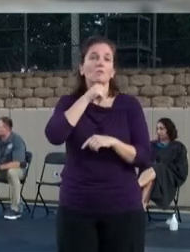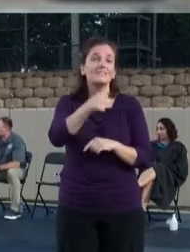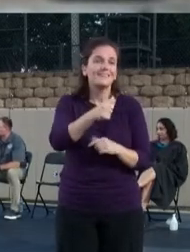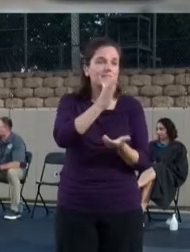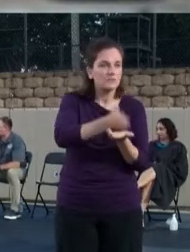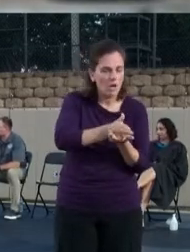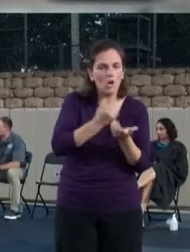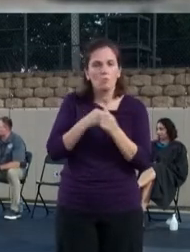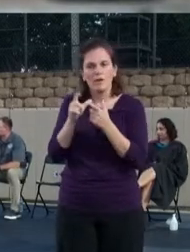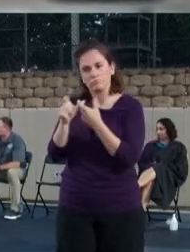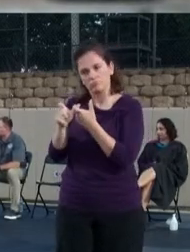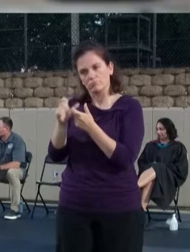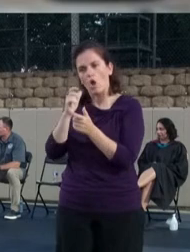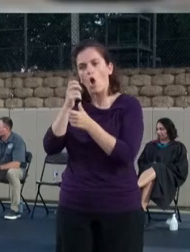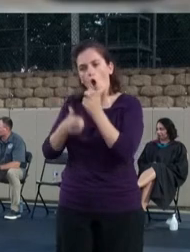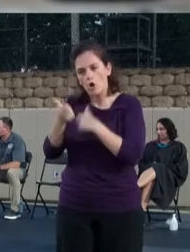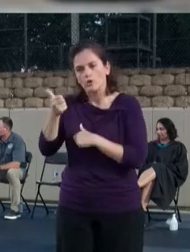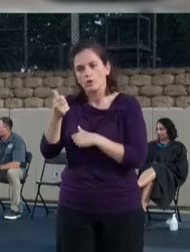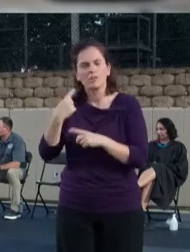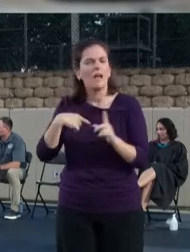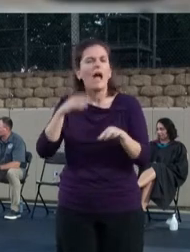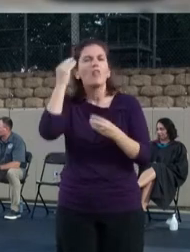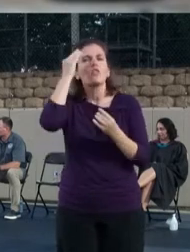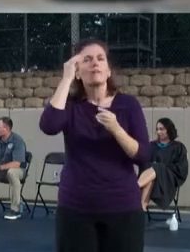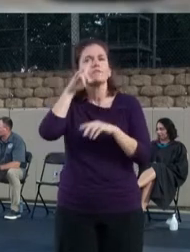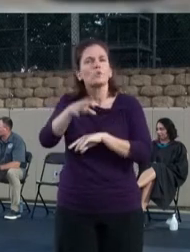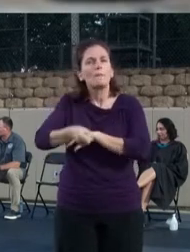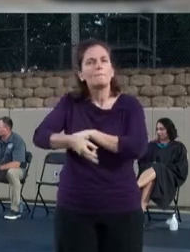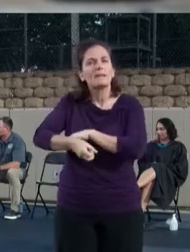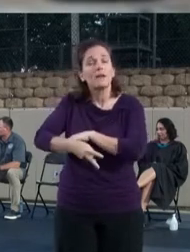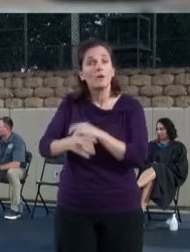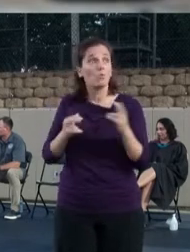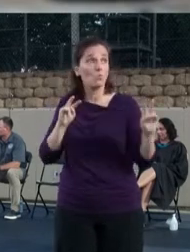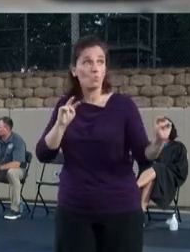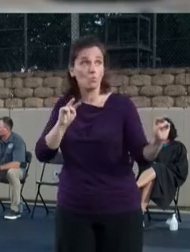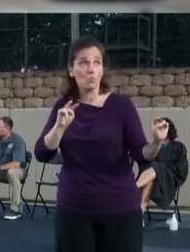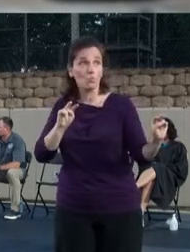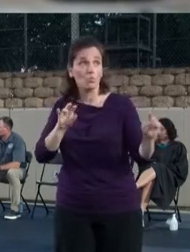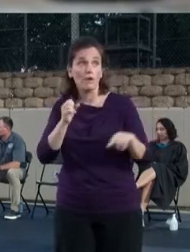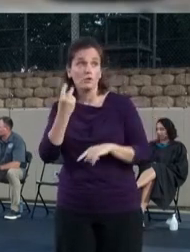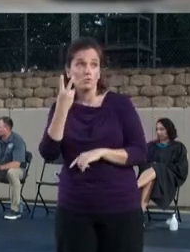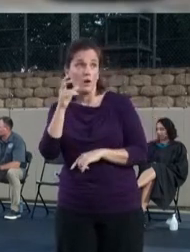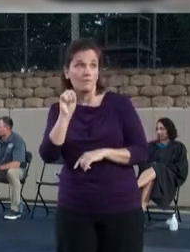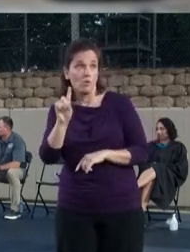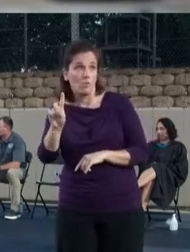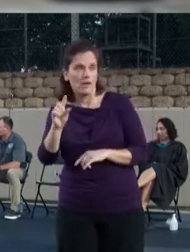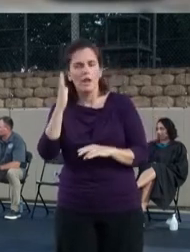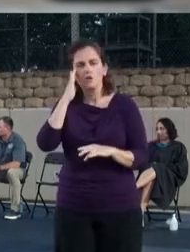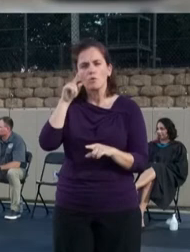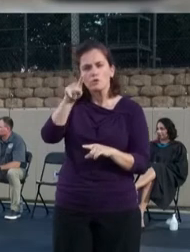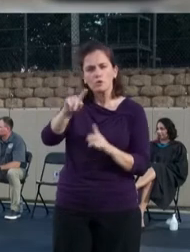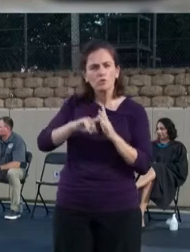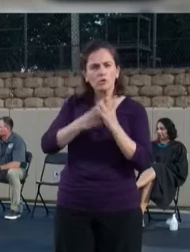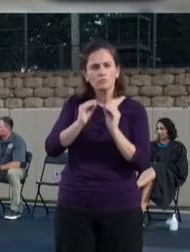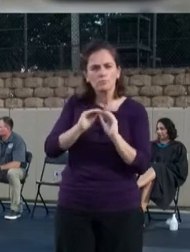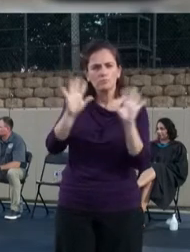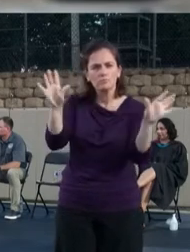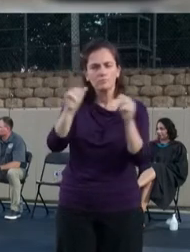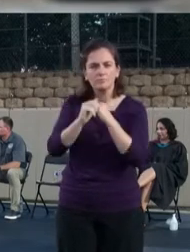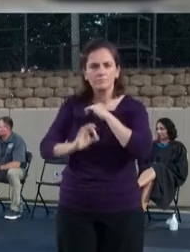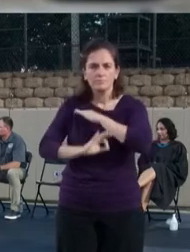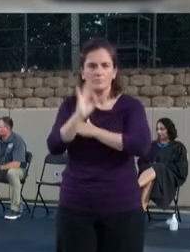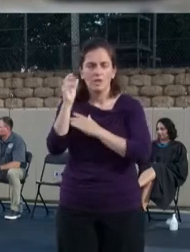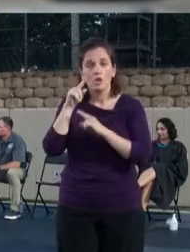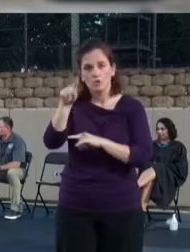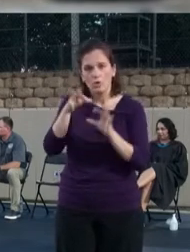I thought of you at midnight, waiting for 1201, knowing that you could shine light on a new dawn, knowing that you're the tie that binds